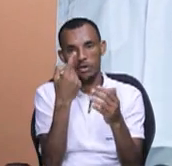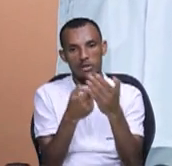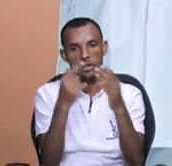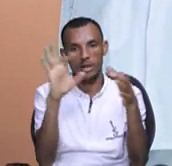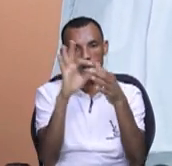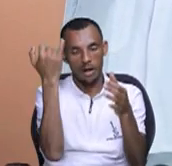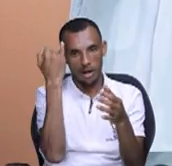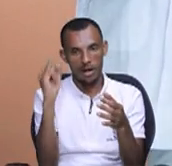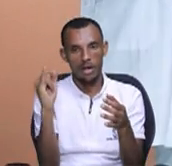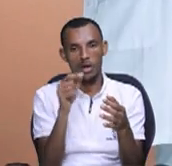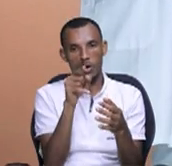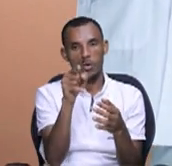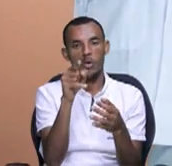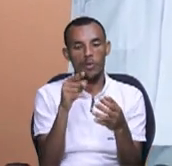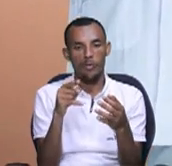idea,